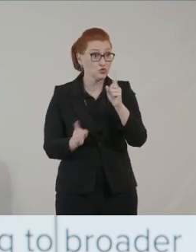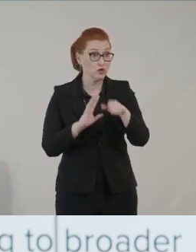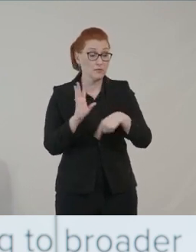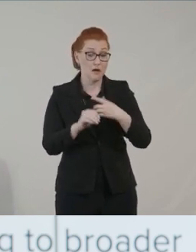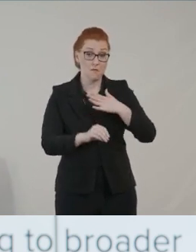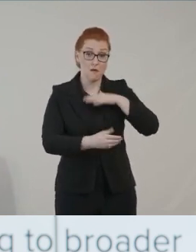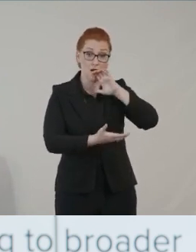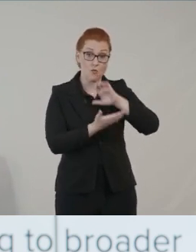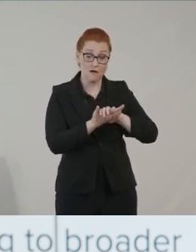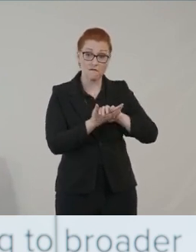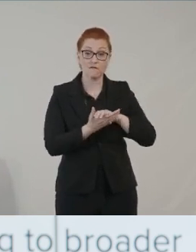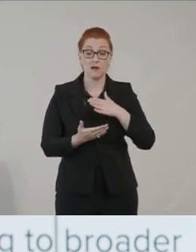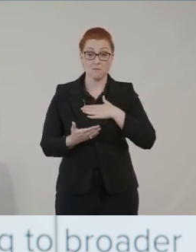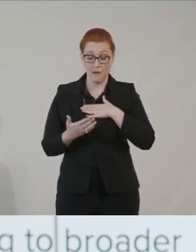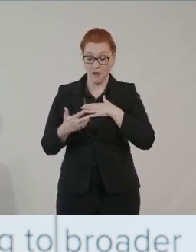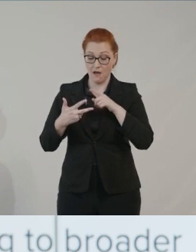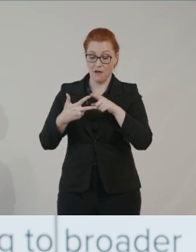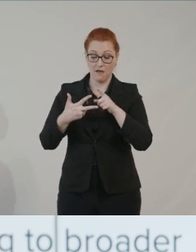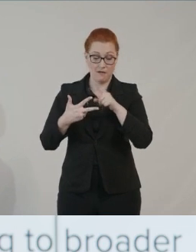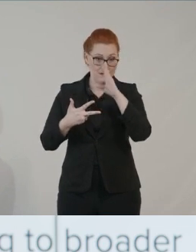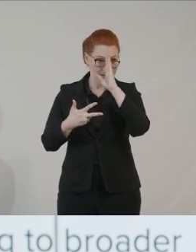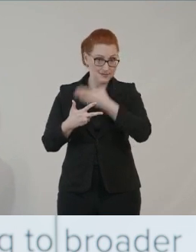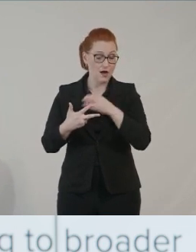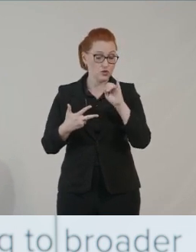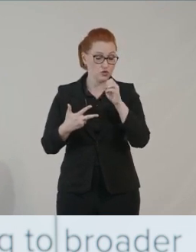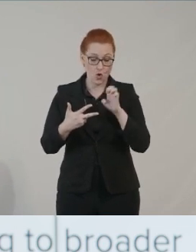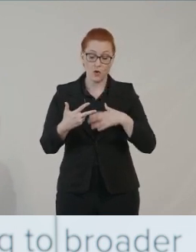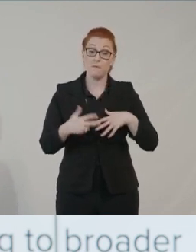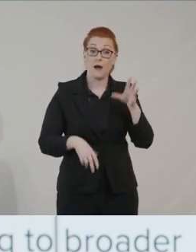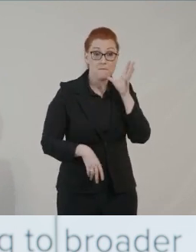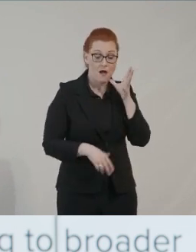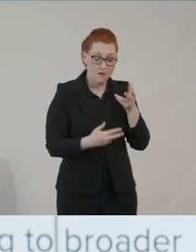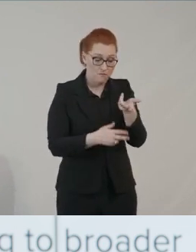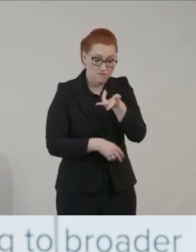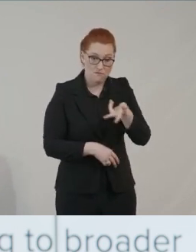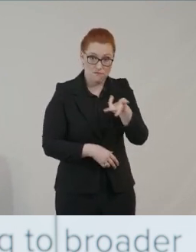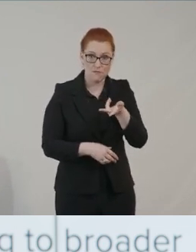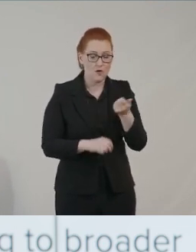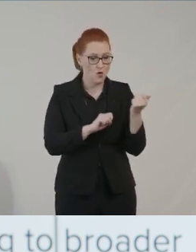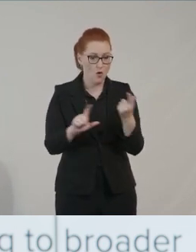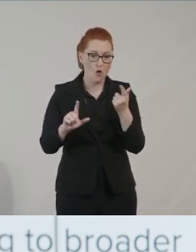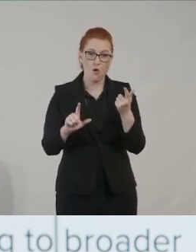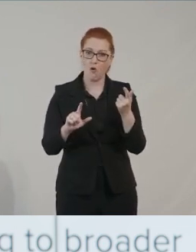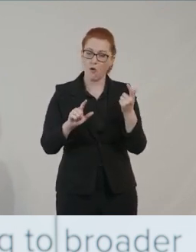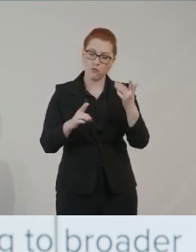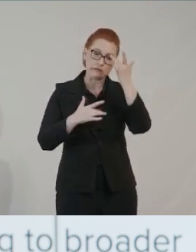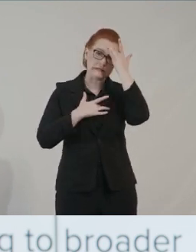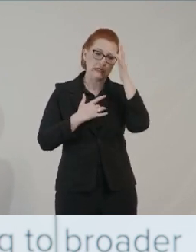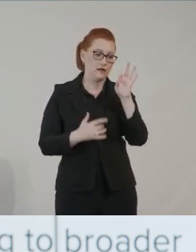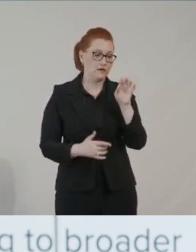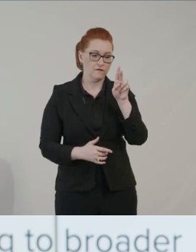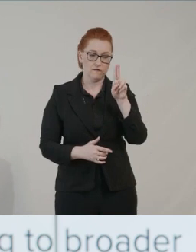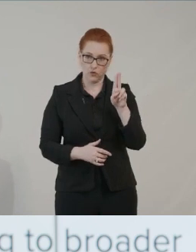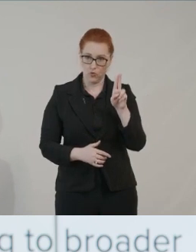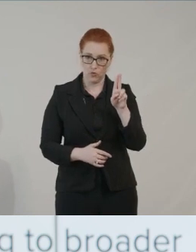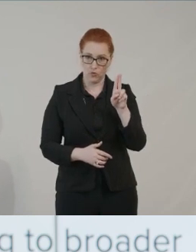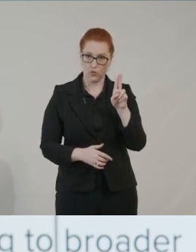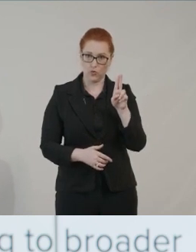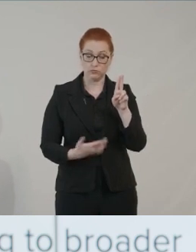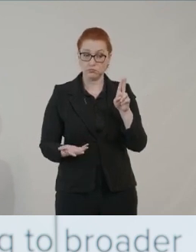Joe, my mom. All have been down with what we thought was the flu. When this test comes out, we'll know if they